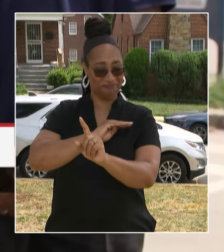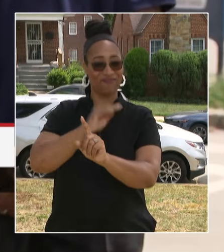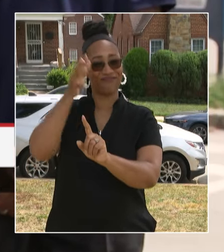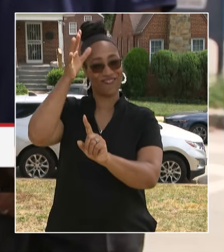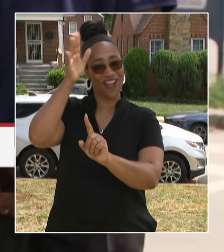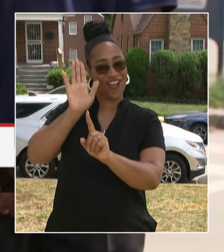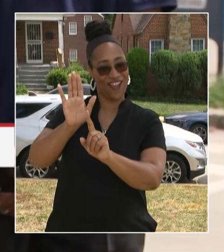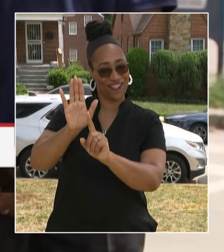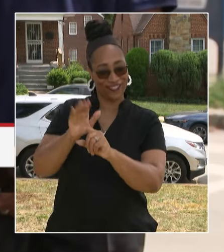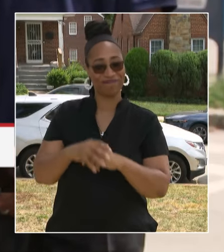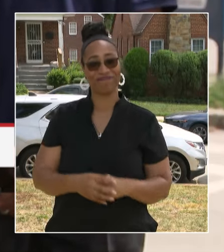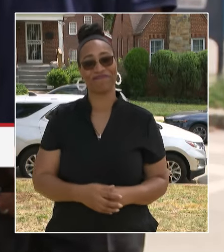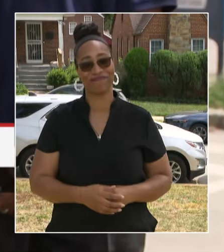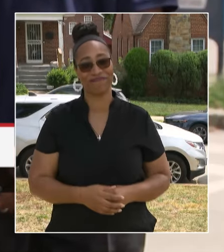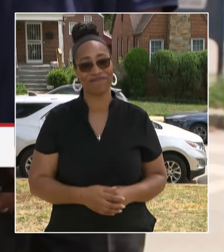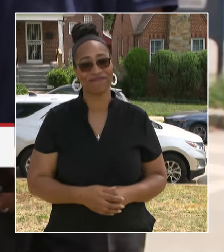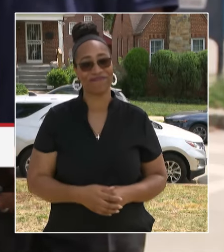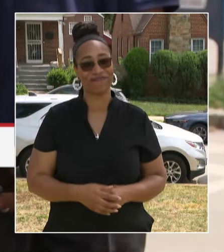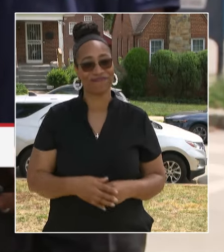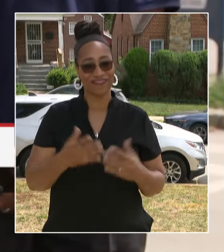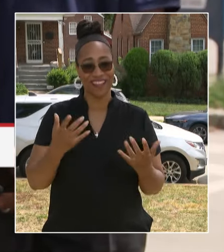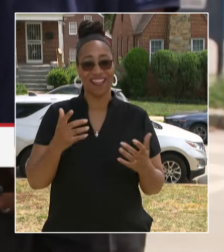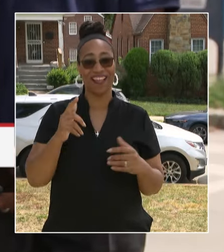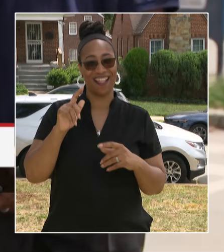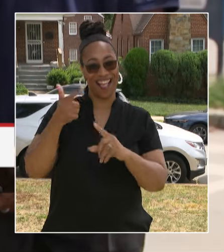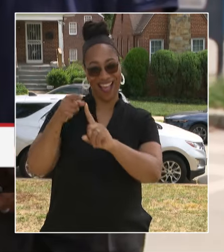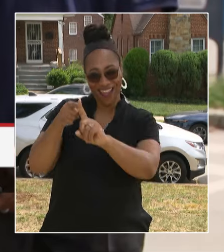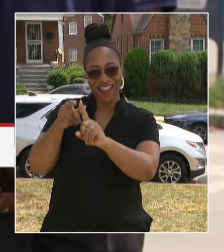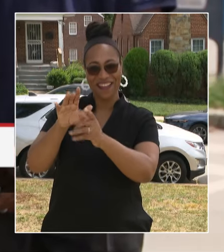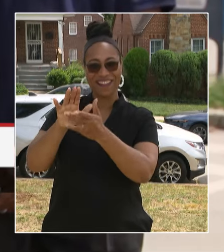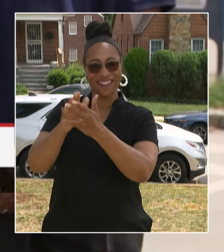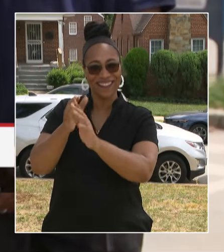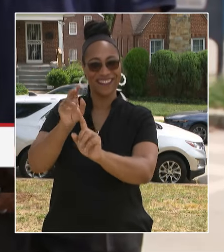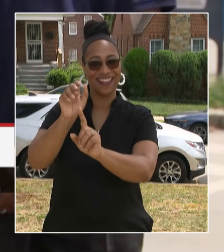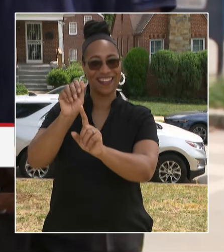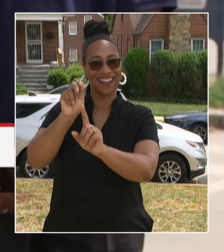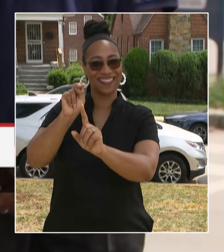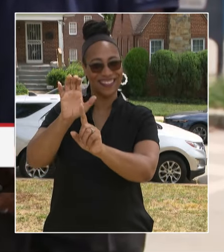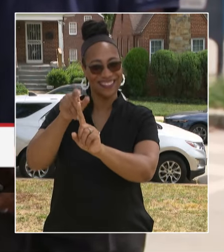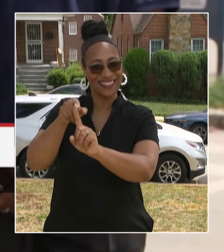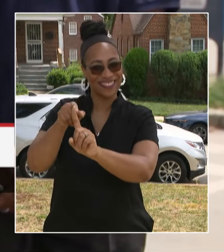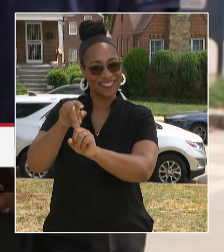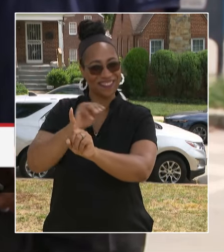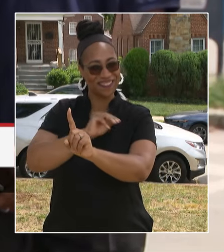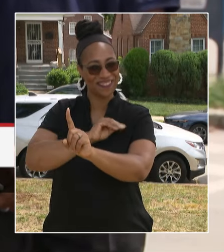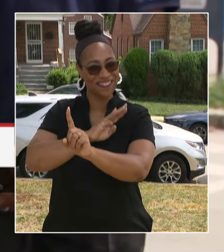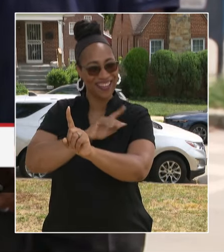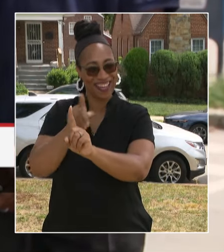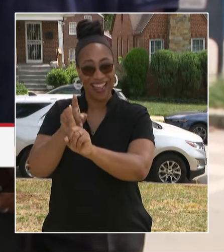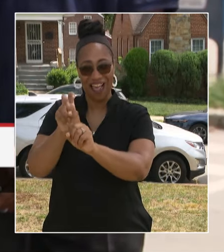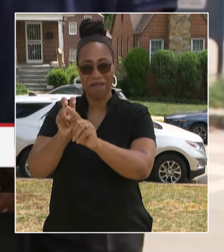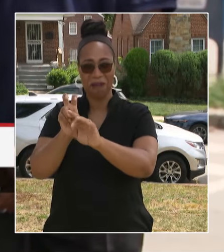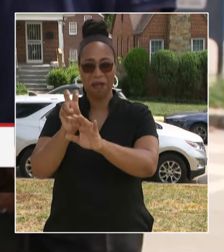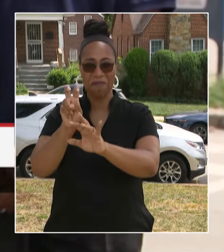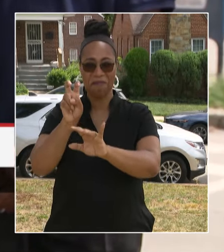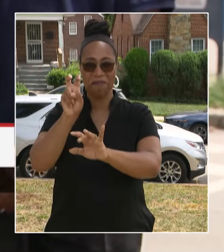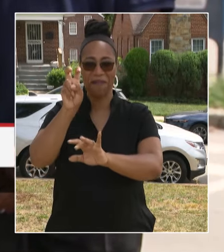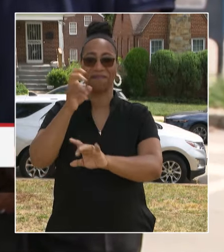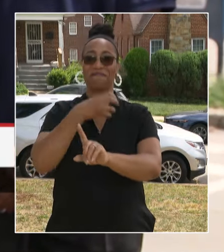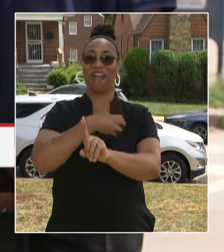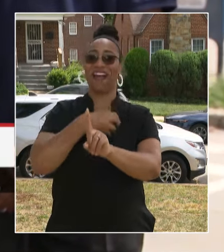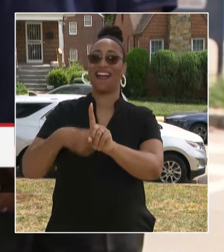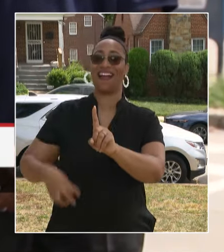ANC commissioner, just like her dad. And then she has ascended. And I know my father was always proud to see that, and the